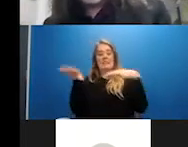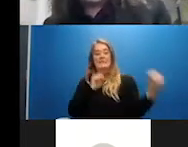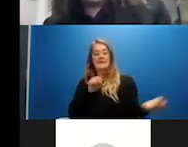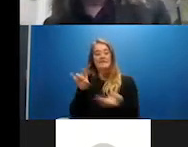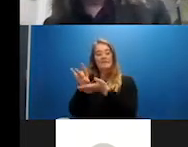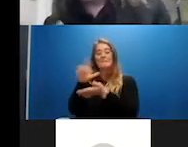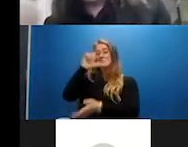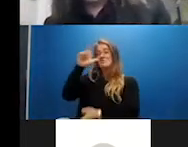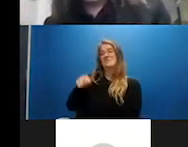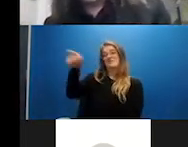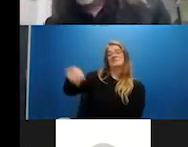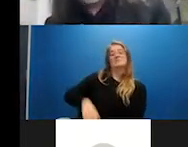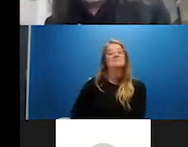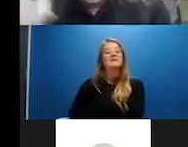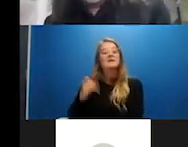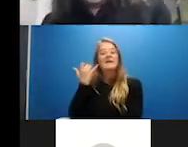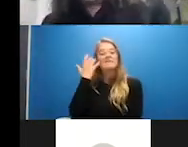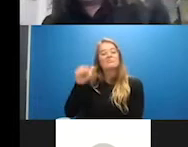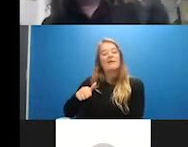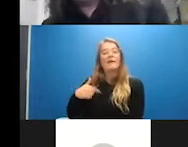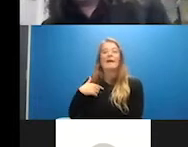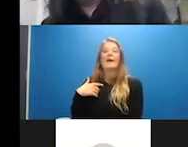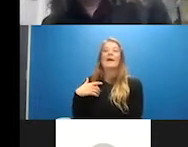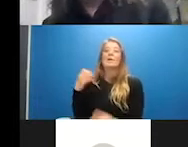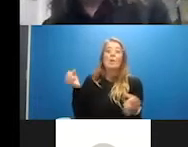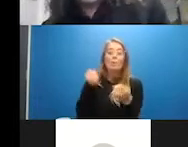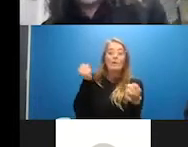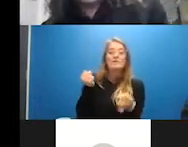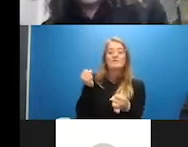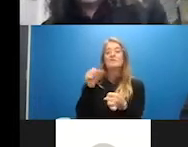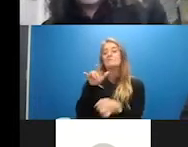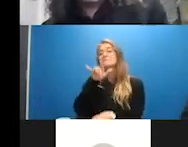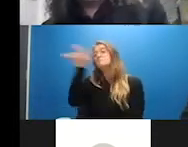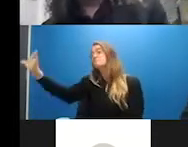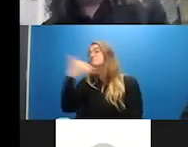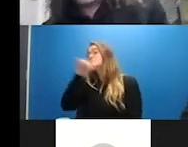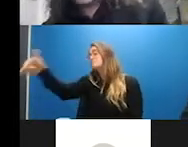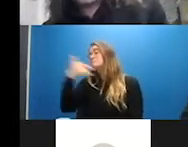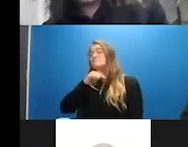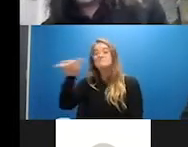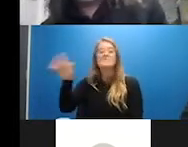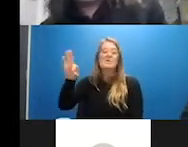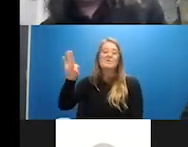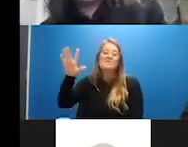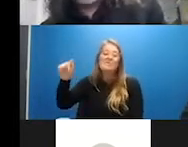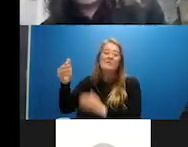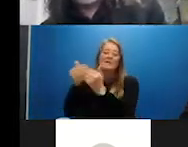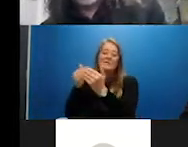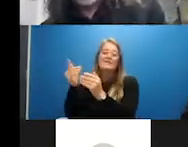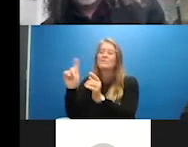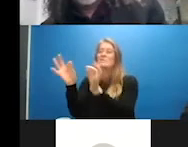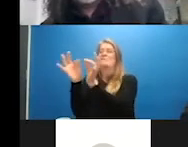And if you can be a snowbird, go away for 2 or 3 or 4 months if you want. Head down to Florida or Mexico, wherever you can afford to